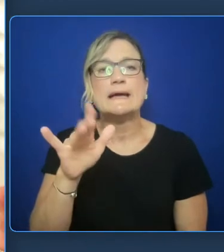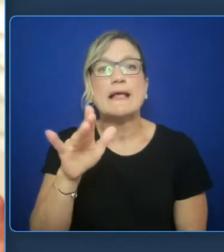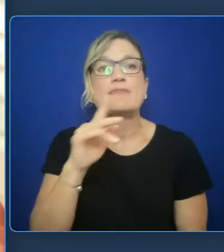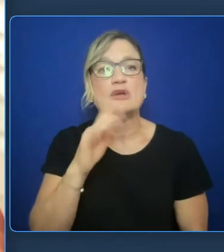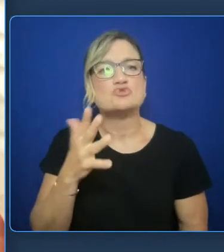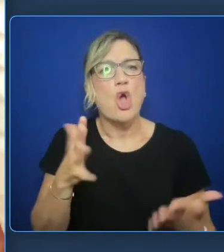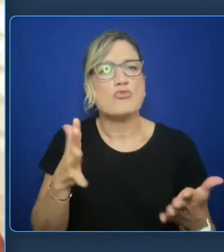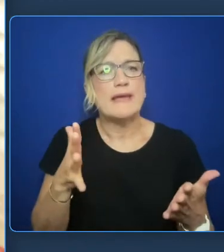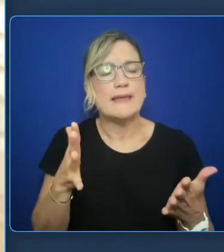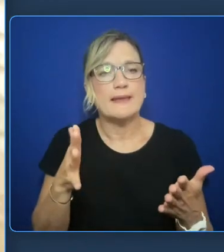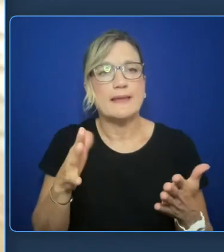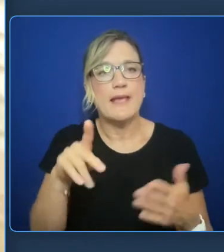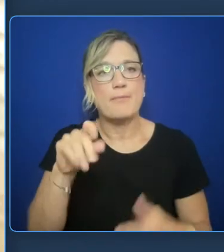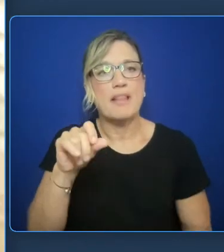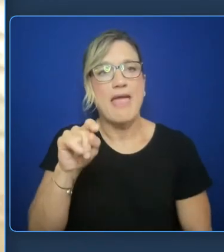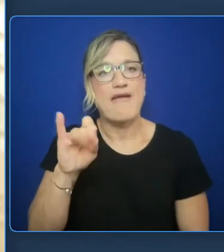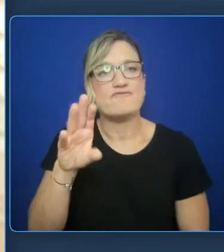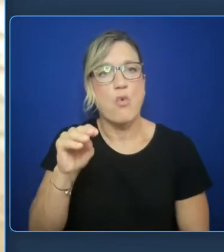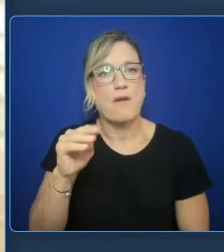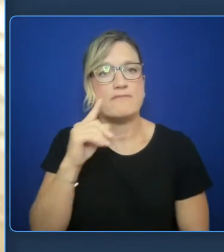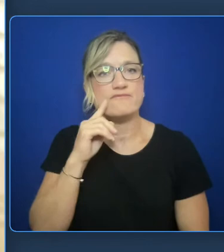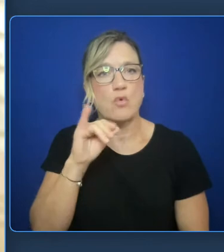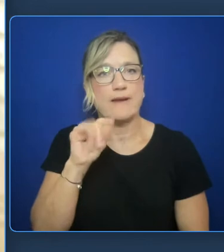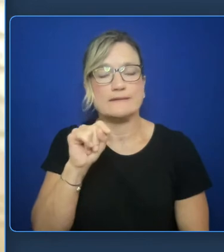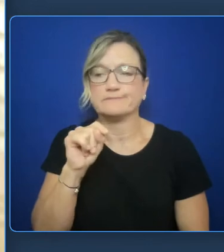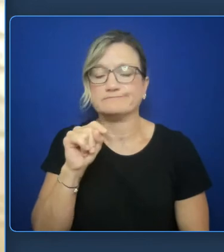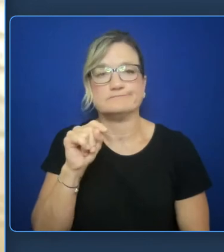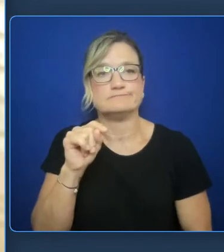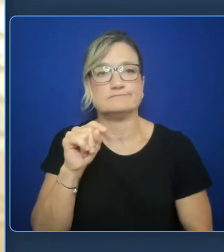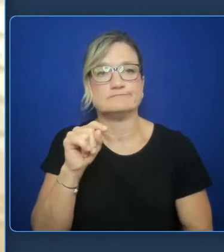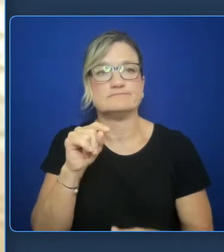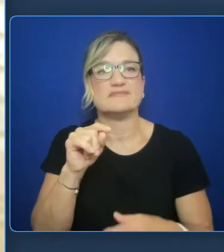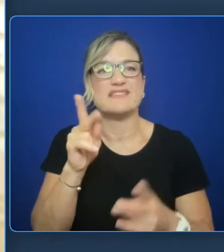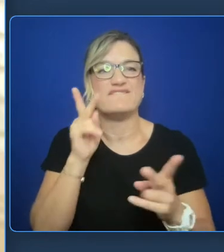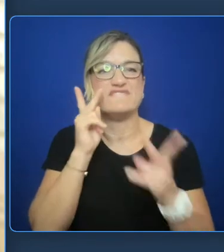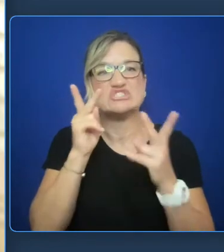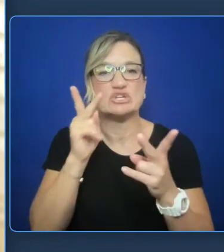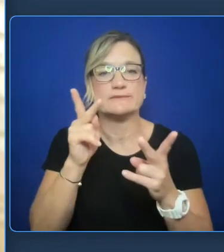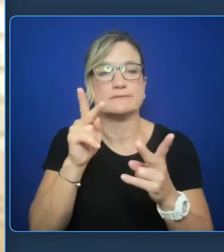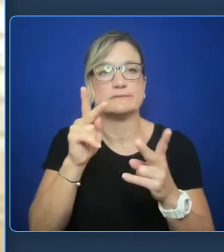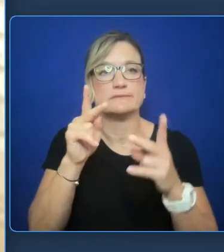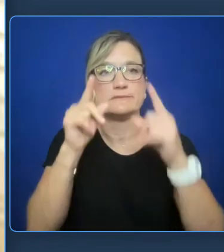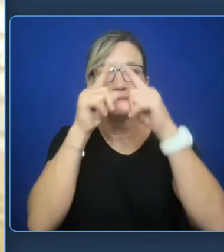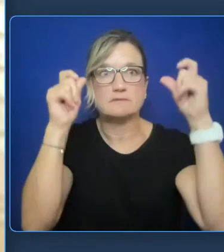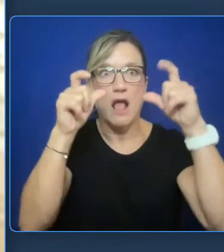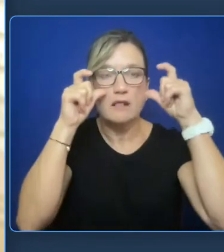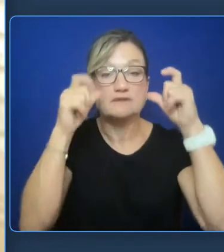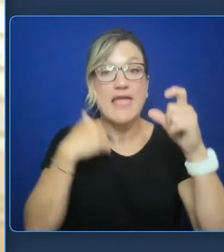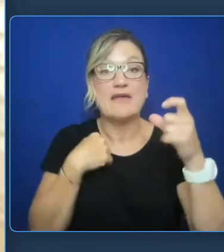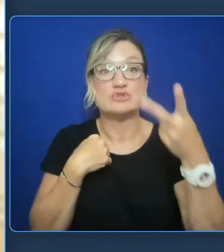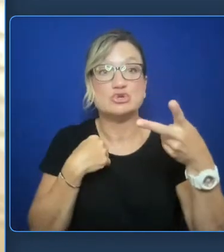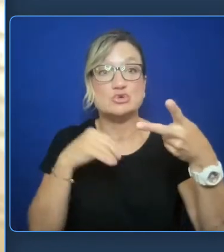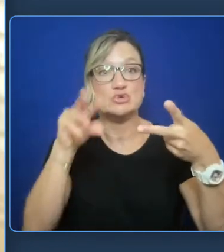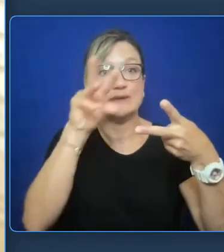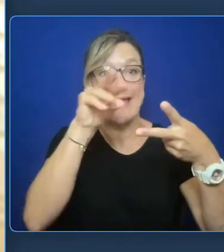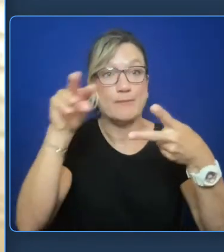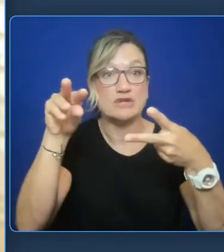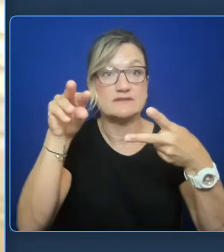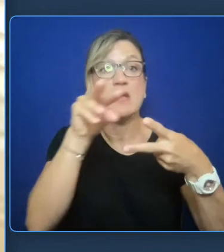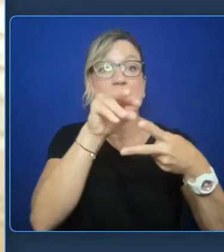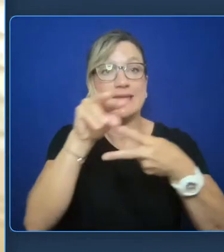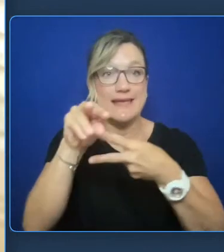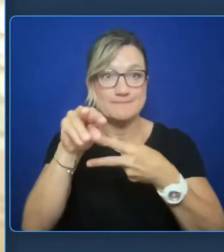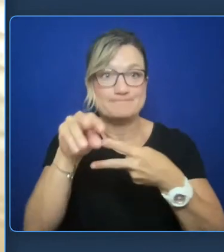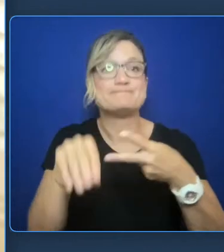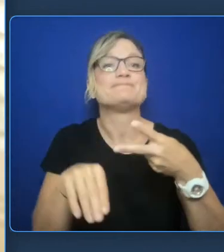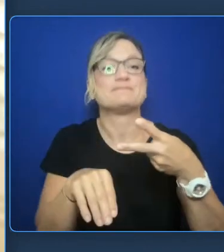there's already a platform for it within the new Vision goggles. Of course, they have two cameras, and those cameras are